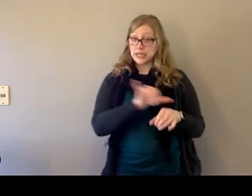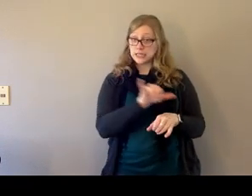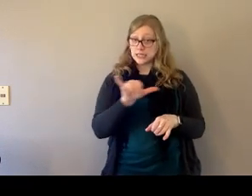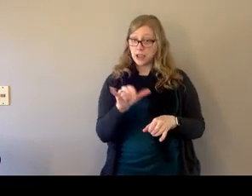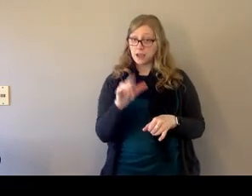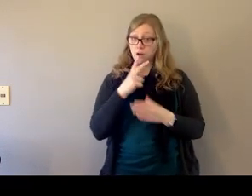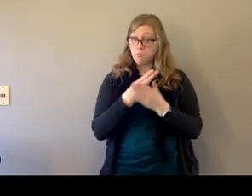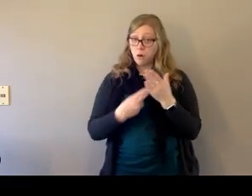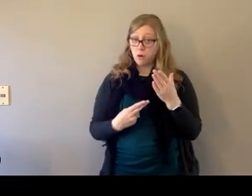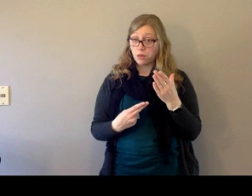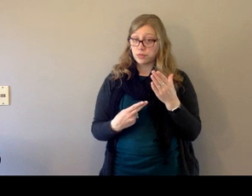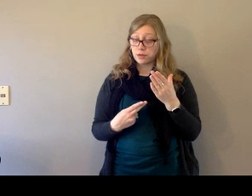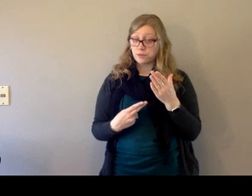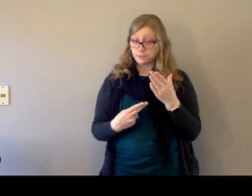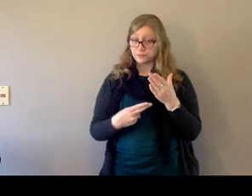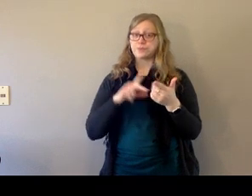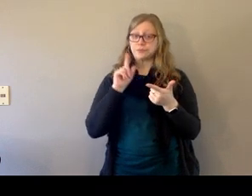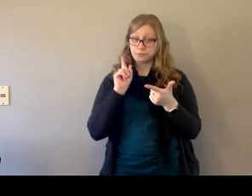both